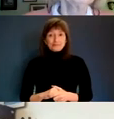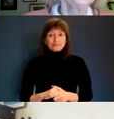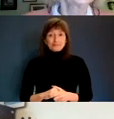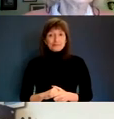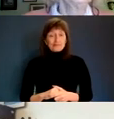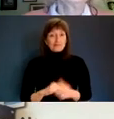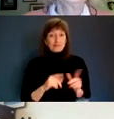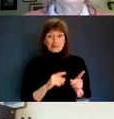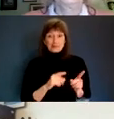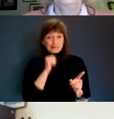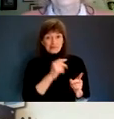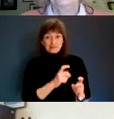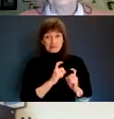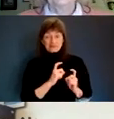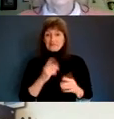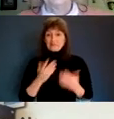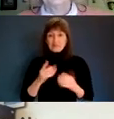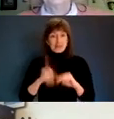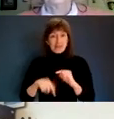may not even be here.